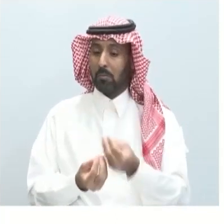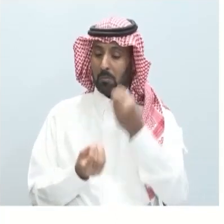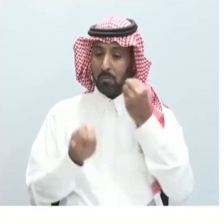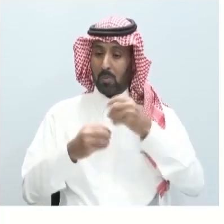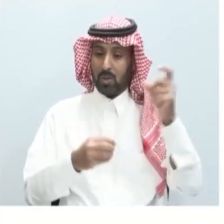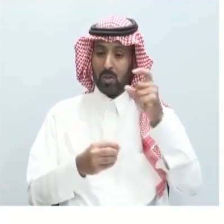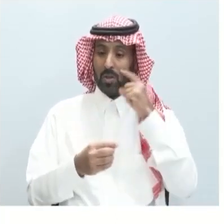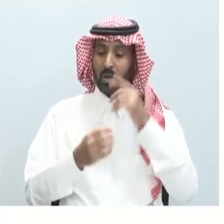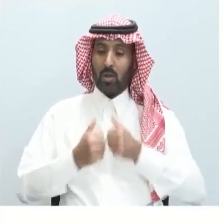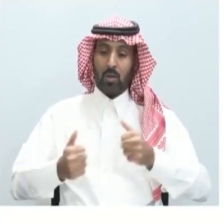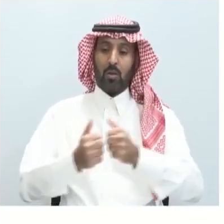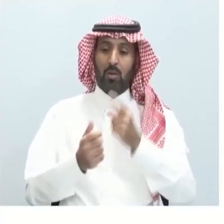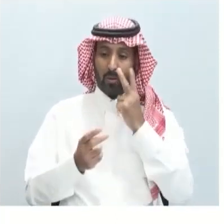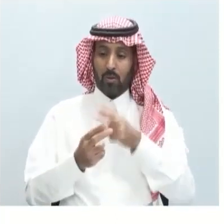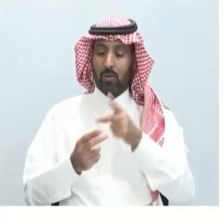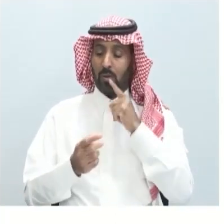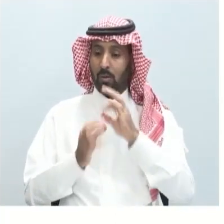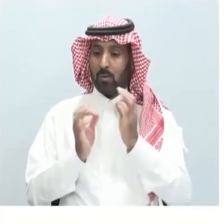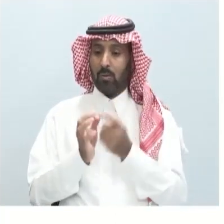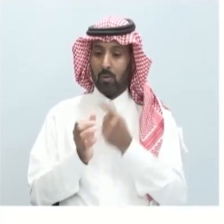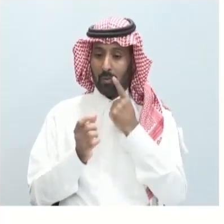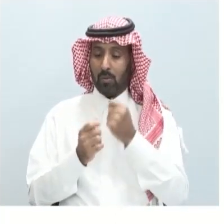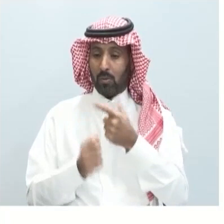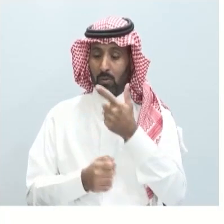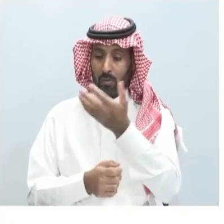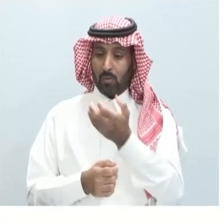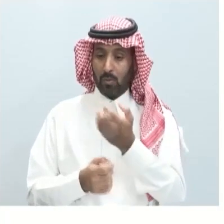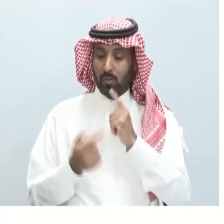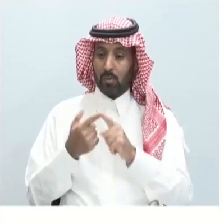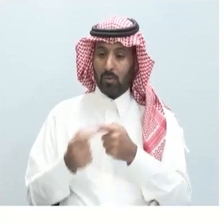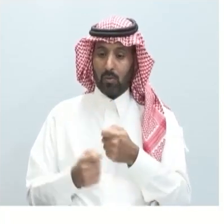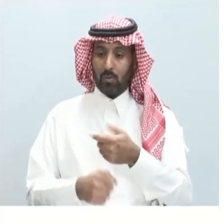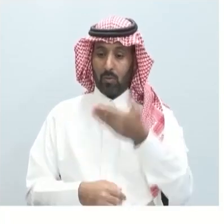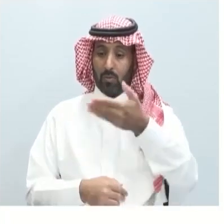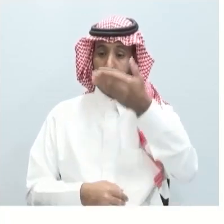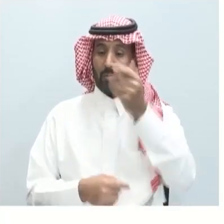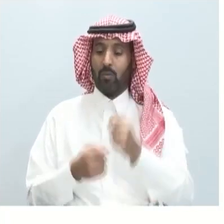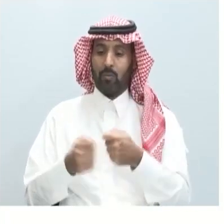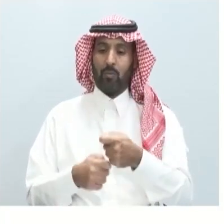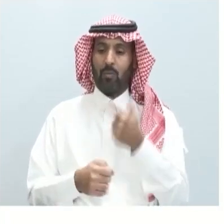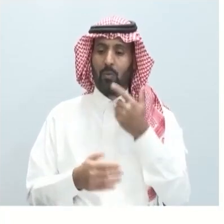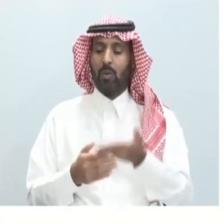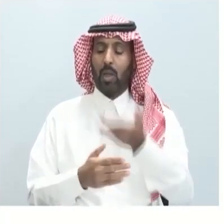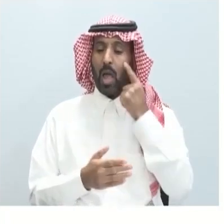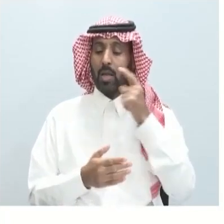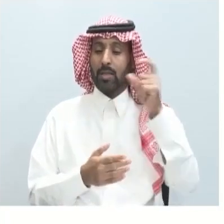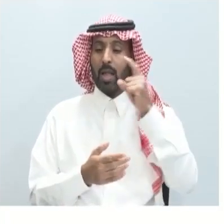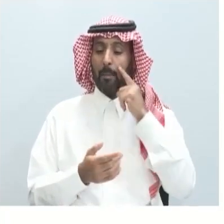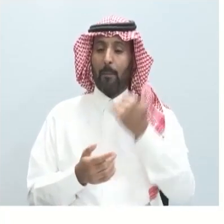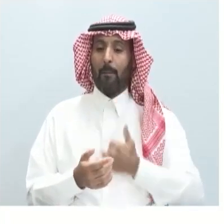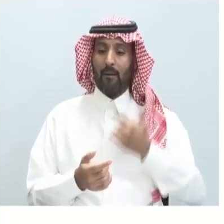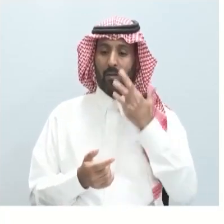Islamic, family-oriented society and extraordinary opportunities for economic growth. The nation's Islamic faith,